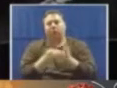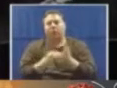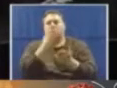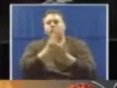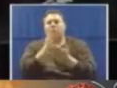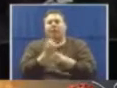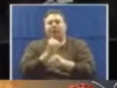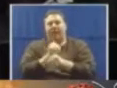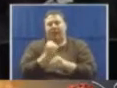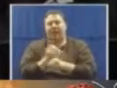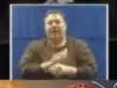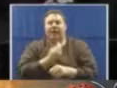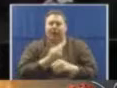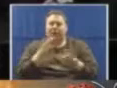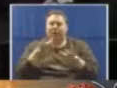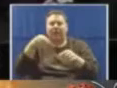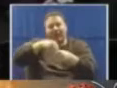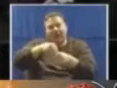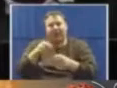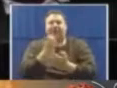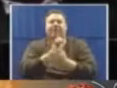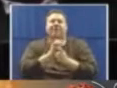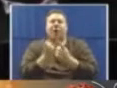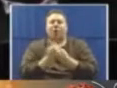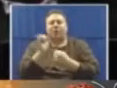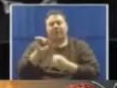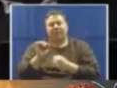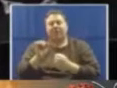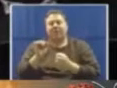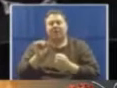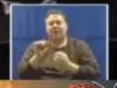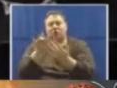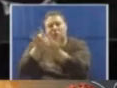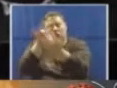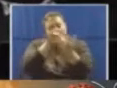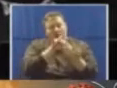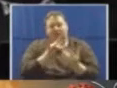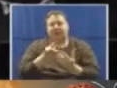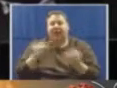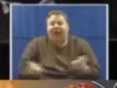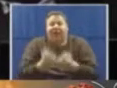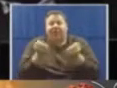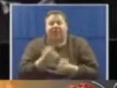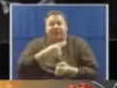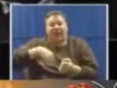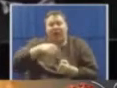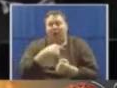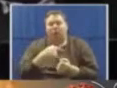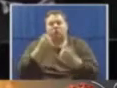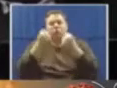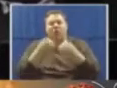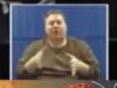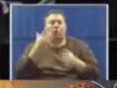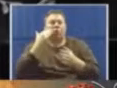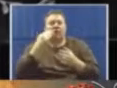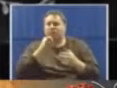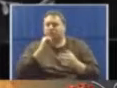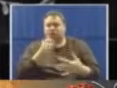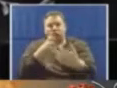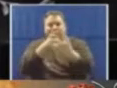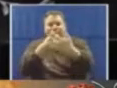young people in their environment. Our best efforts are wasted when there is no coherence in the programs